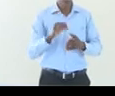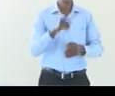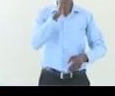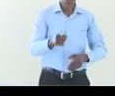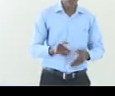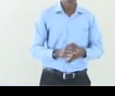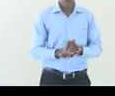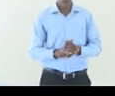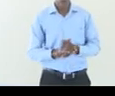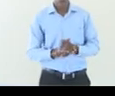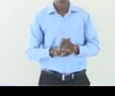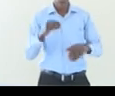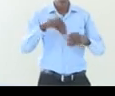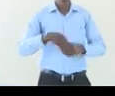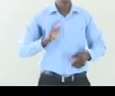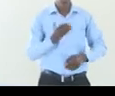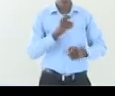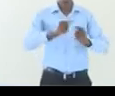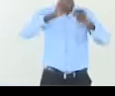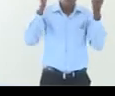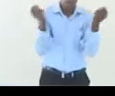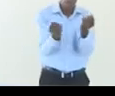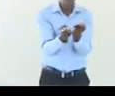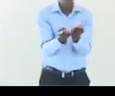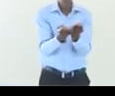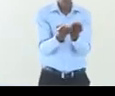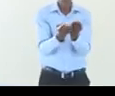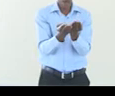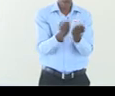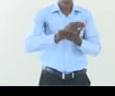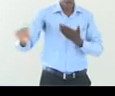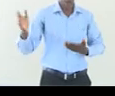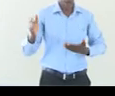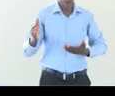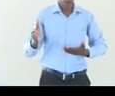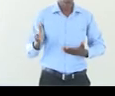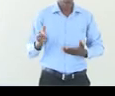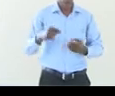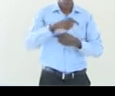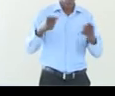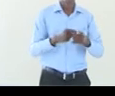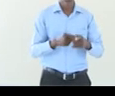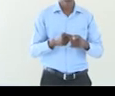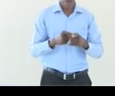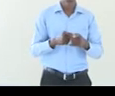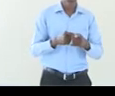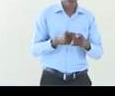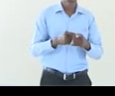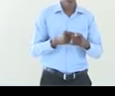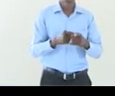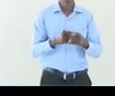something, let's say on Facebook, the attack, Abi Ife, the attack the person will